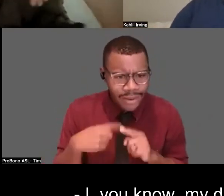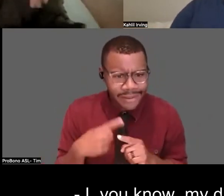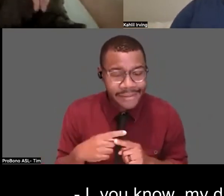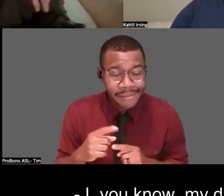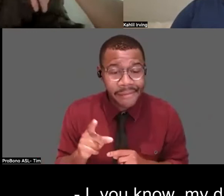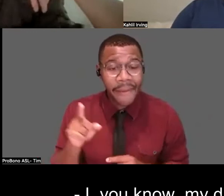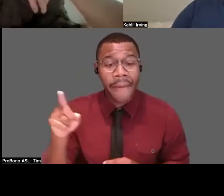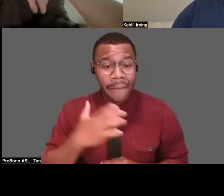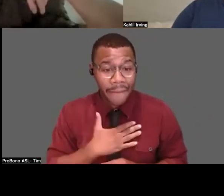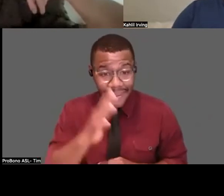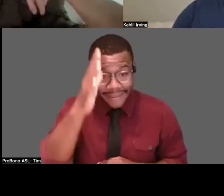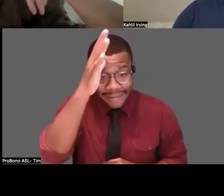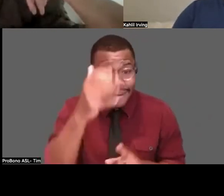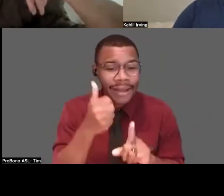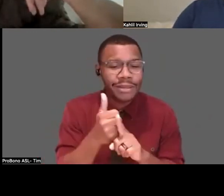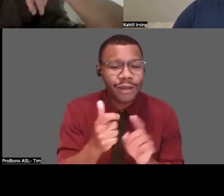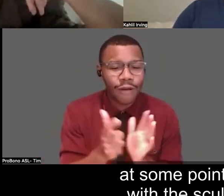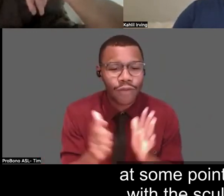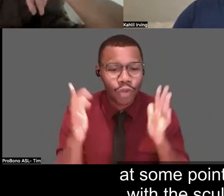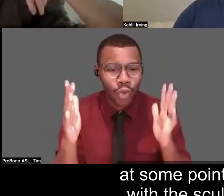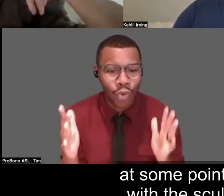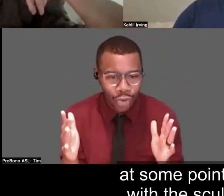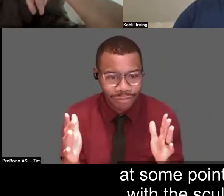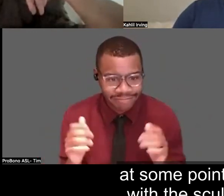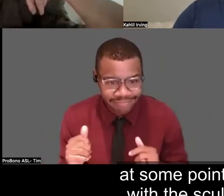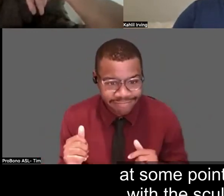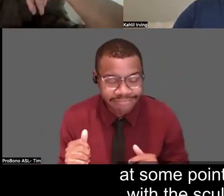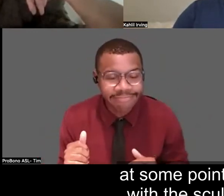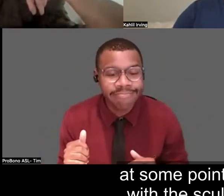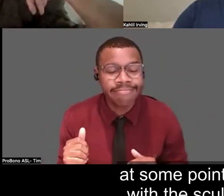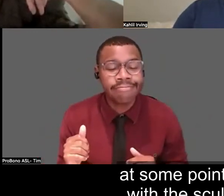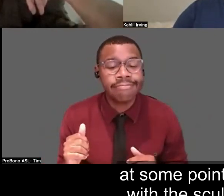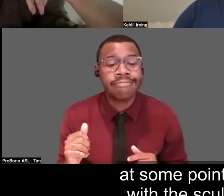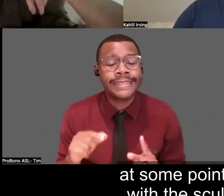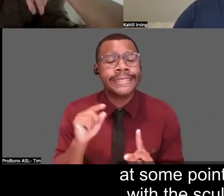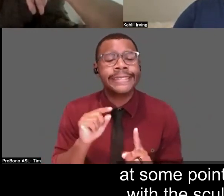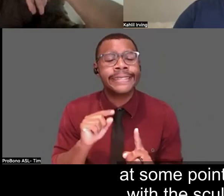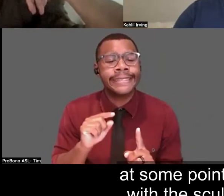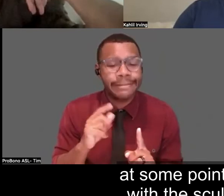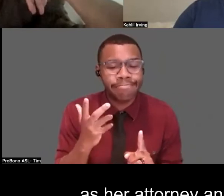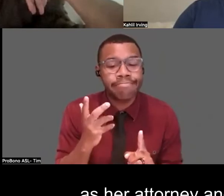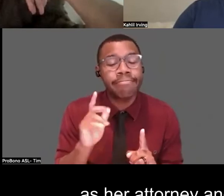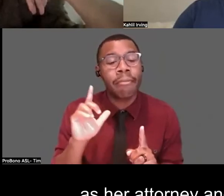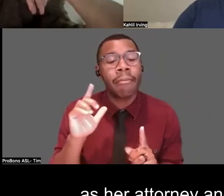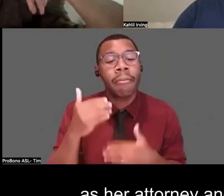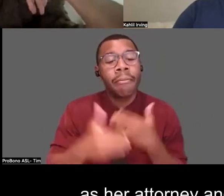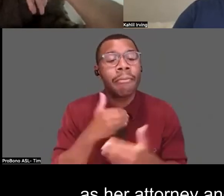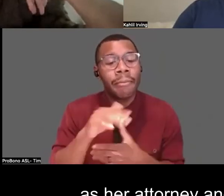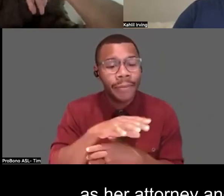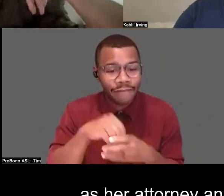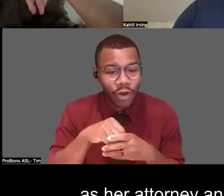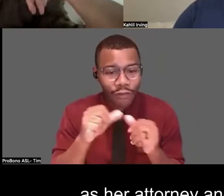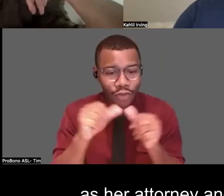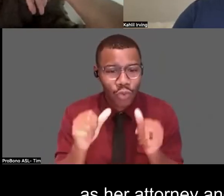was a lawyer, and he at some point became involved with the sculptor Selma Burke as her attorney,